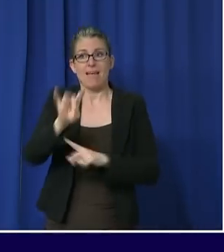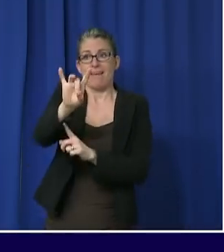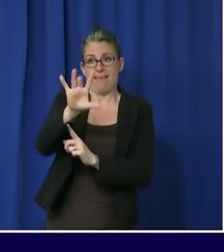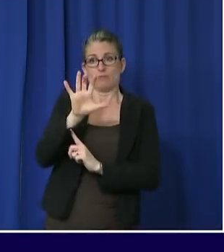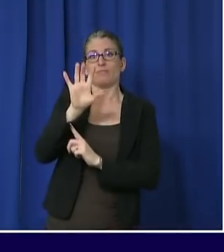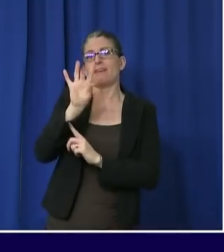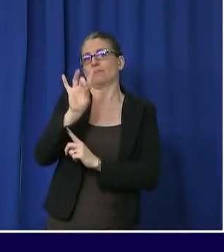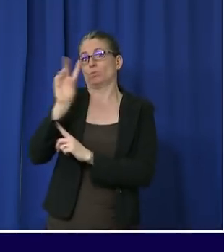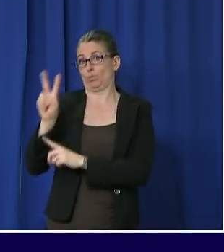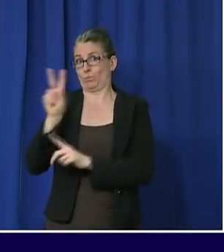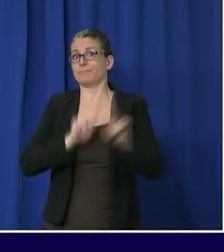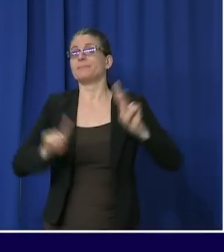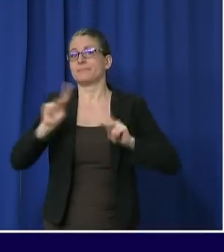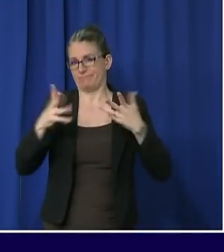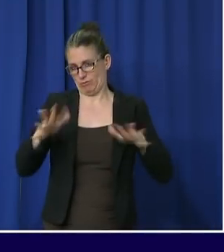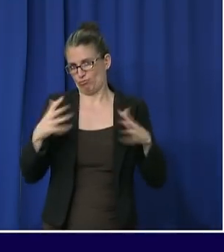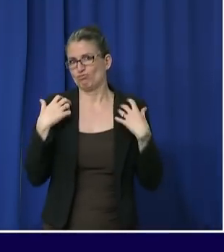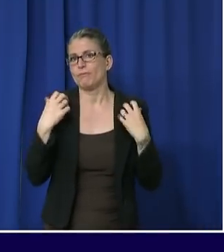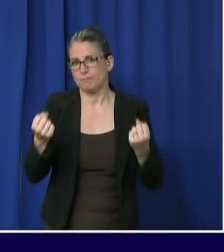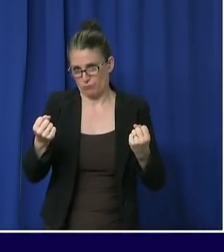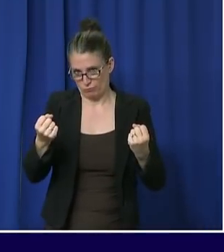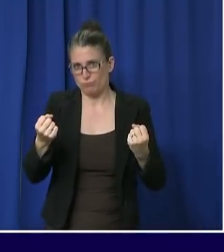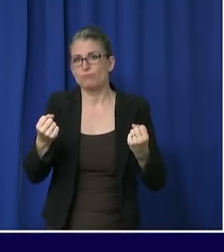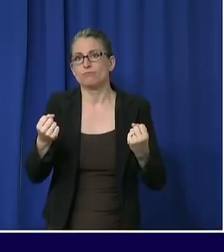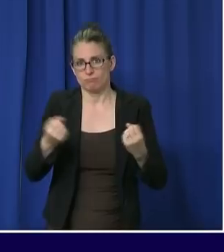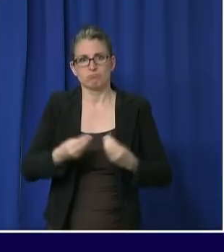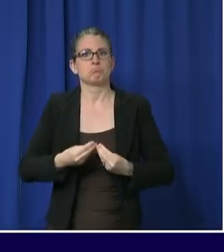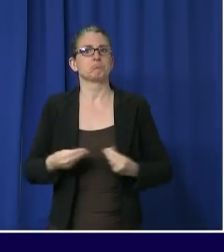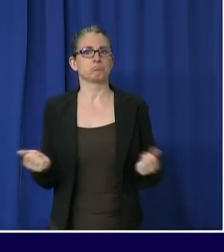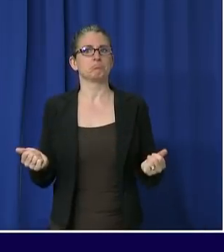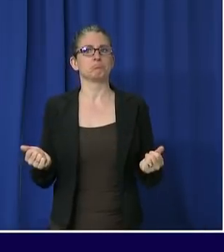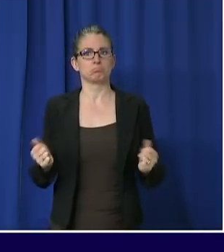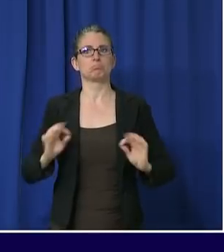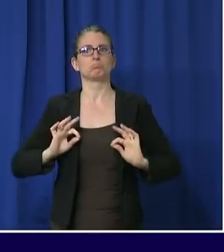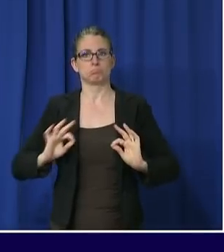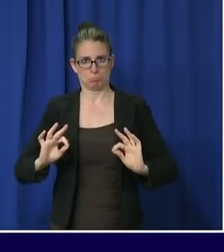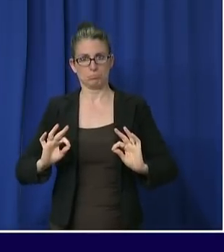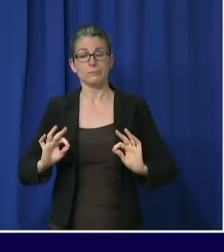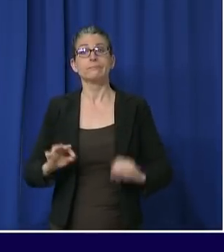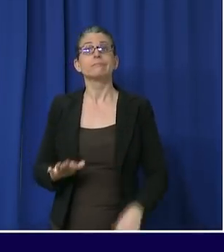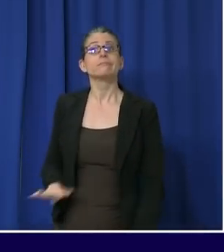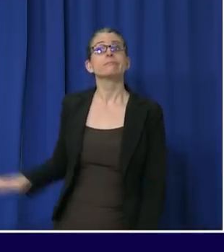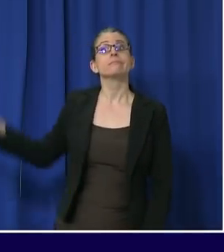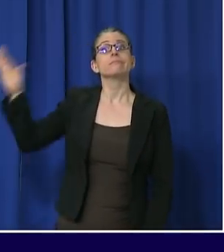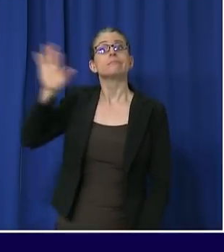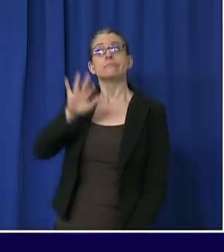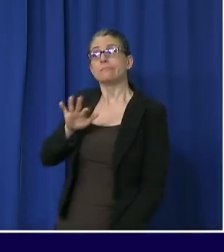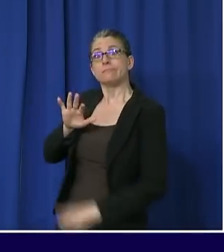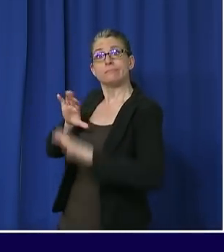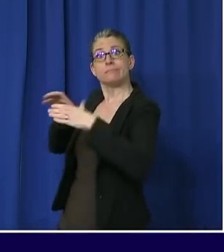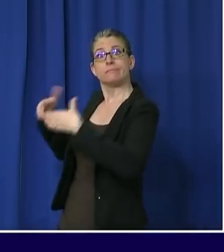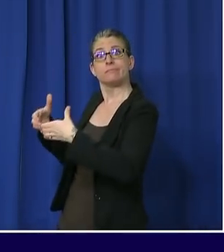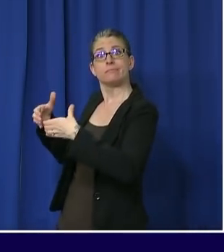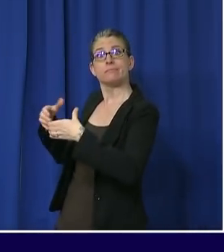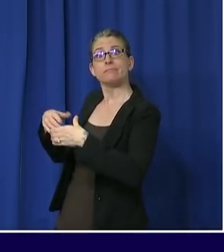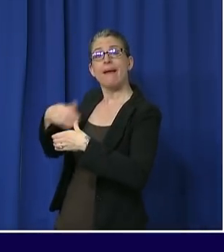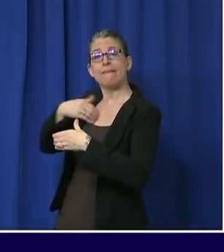Since beginning our work around coronavirus, Maine CDC epidemiologists have now fielded close